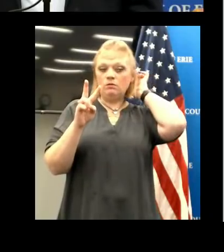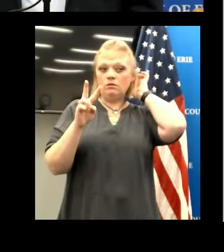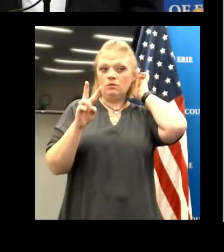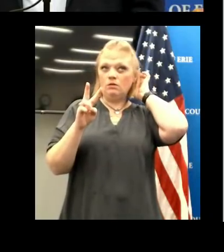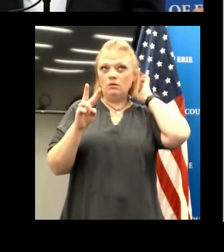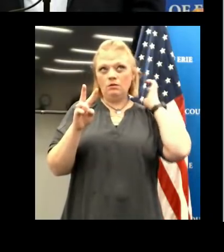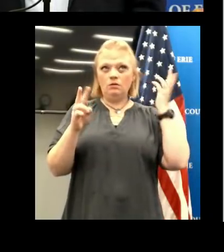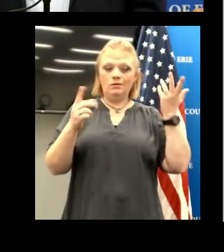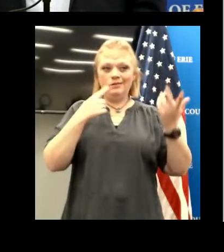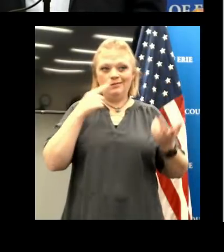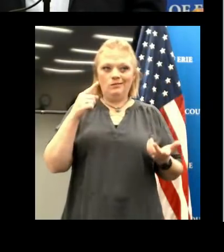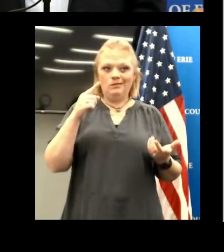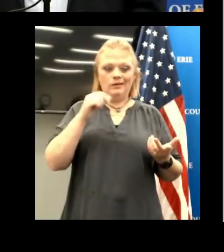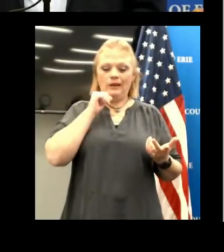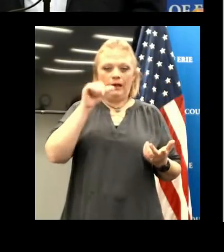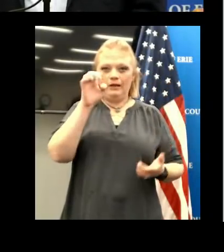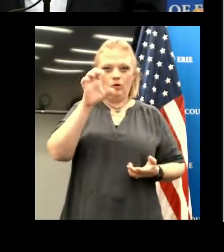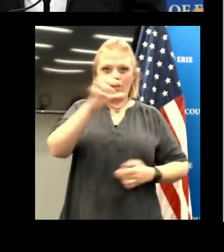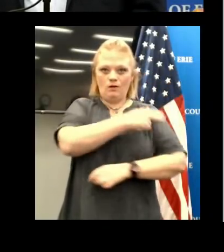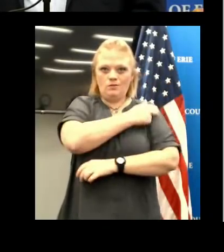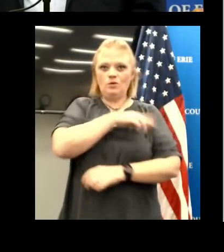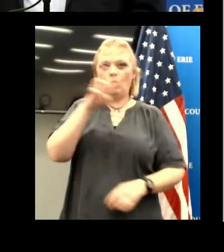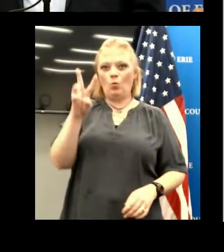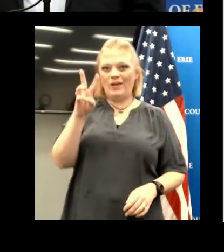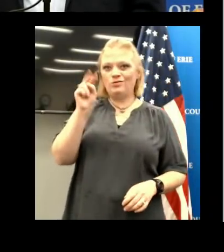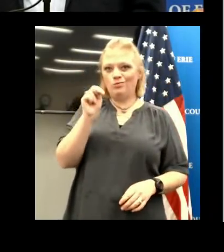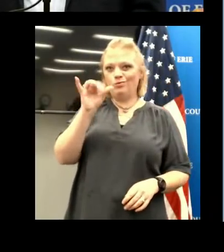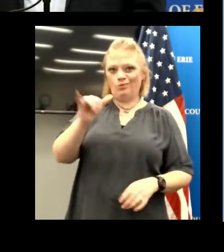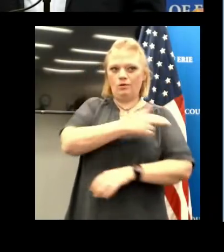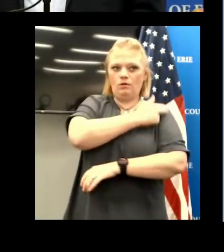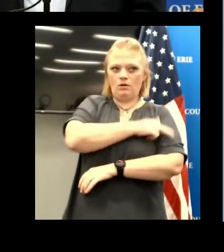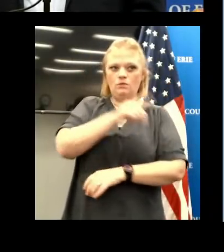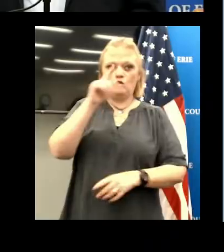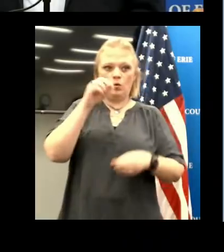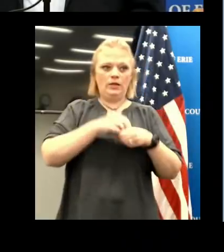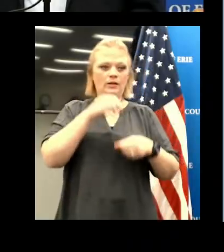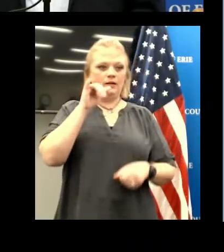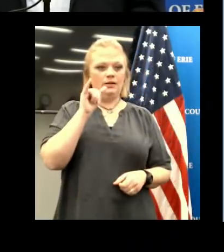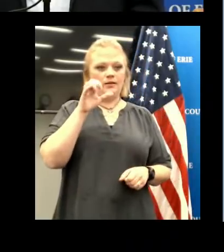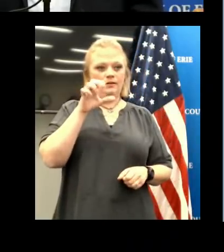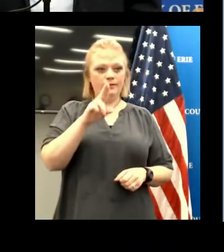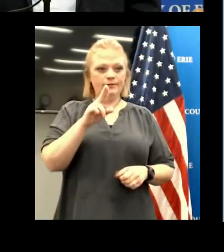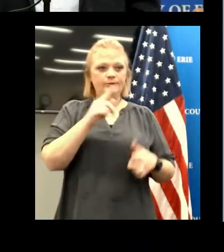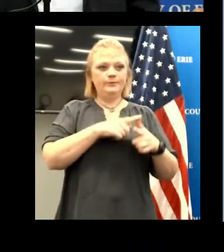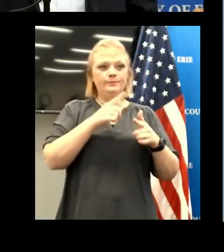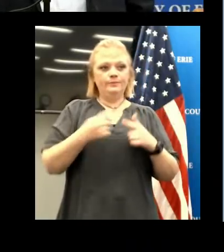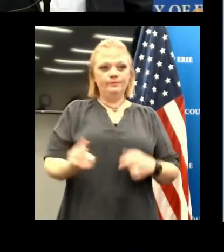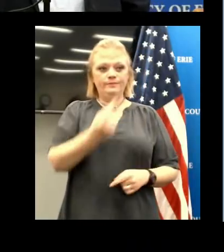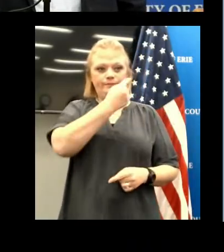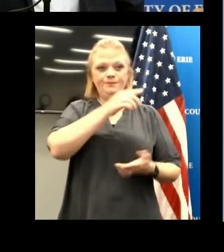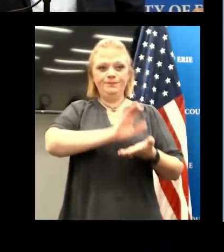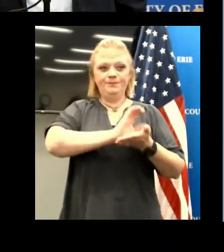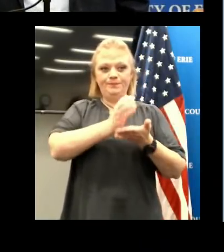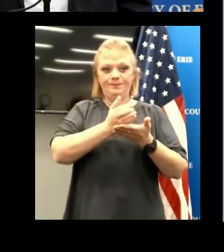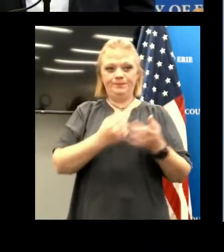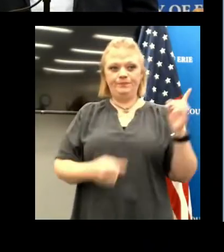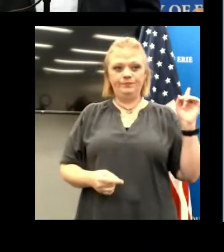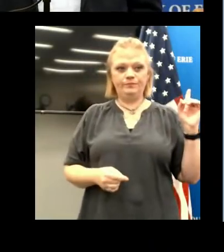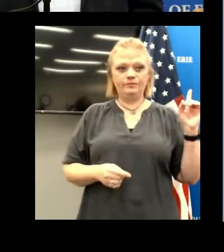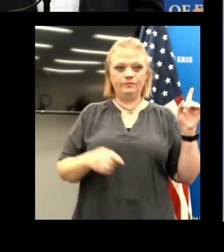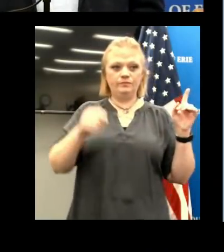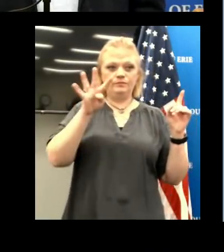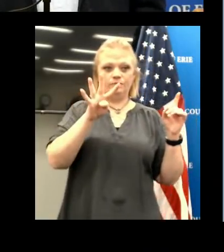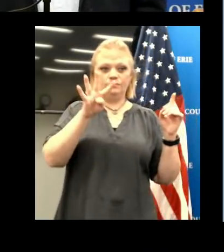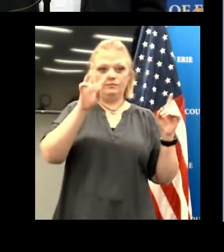say Erie County Hospitals, I should say Western New York hospitals, 20 in the ICU. And then we have this amount, the